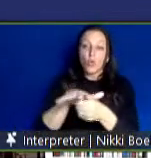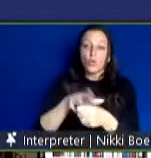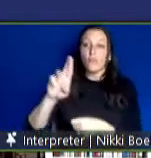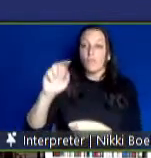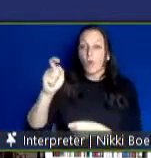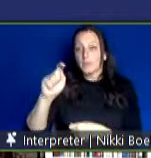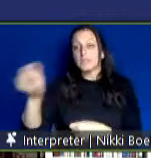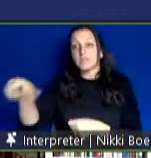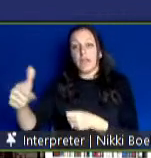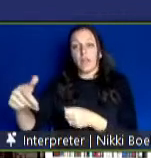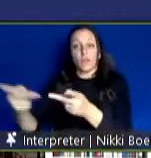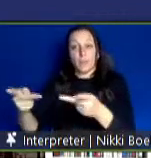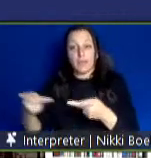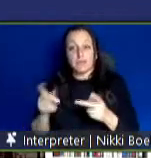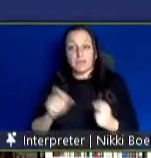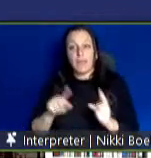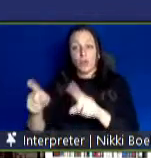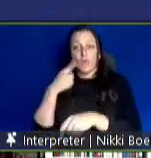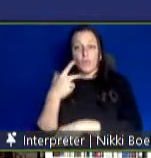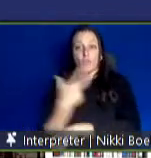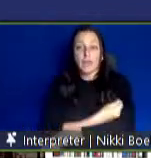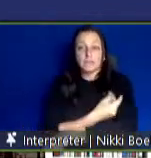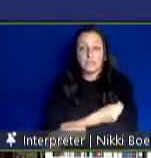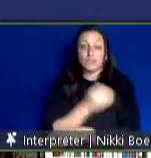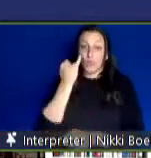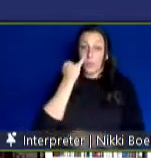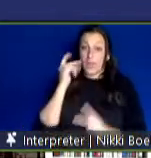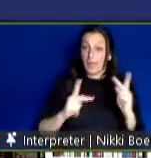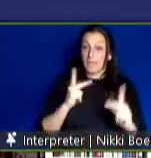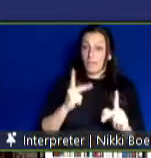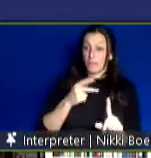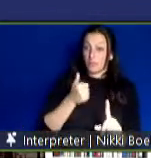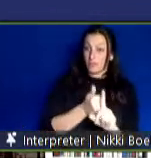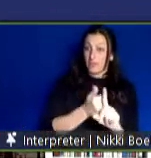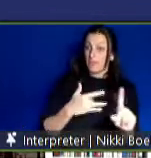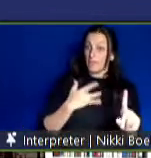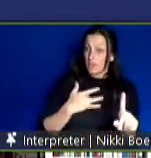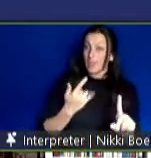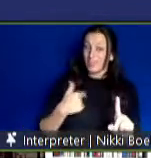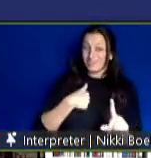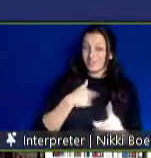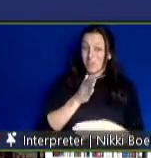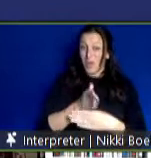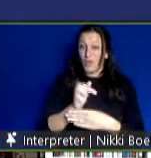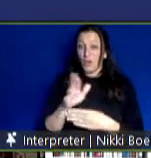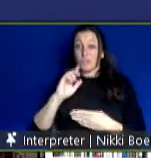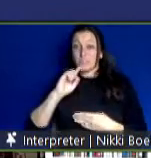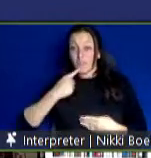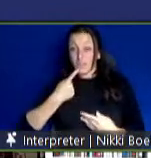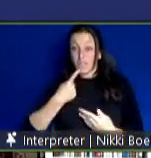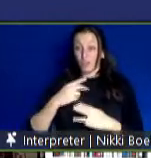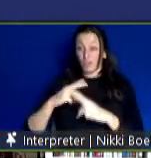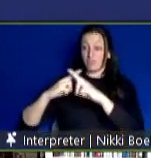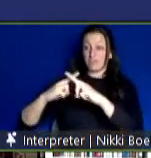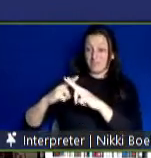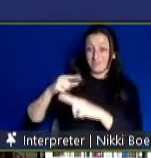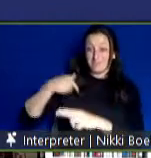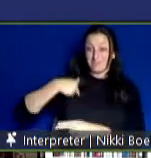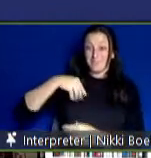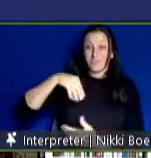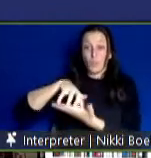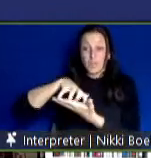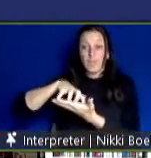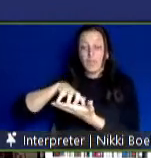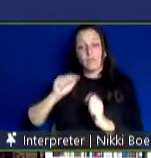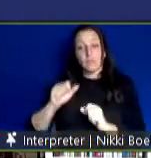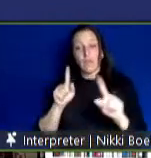so we certainly are encouraging persons with these conditions to go get their additional shot. And then, of course, yesterday,